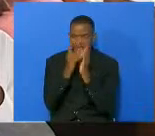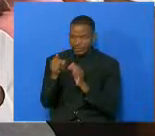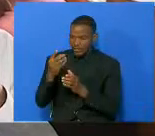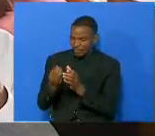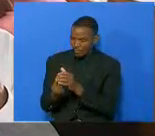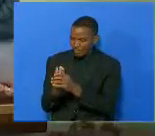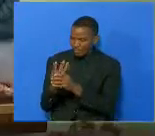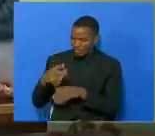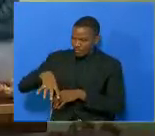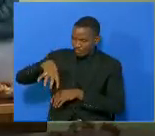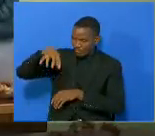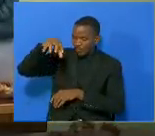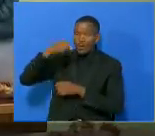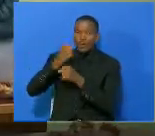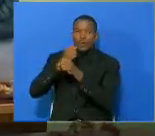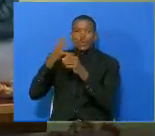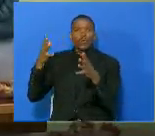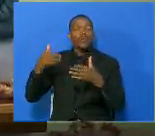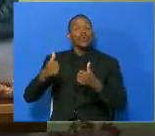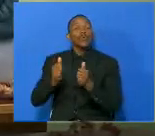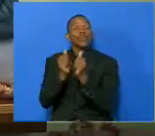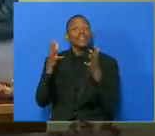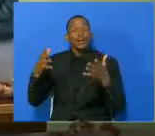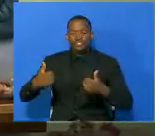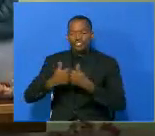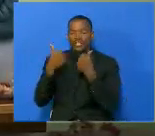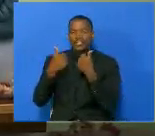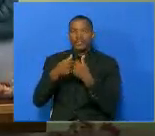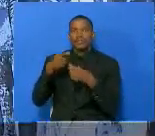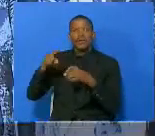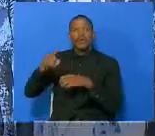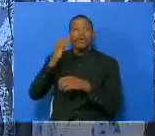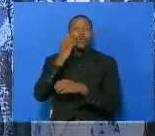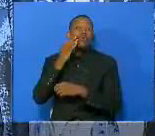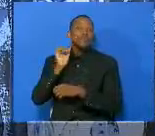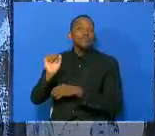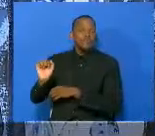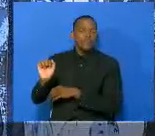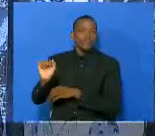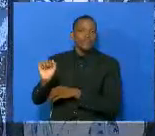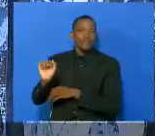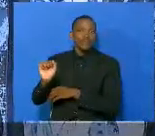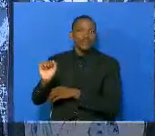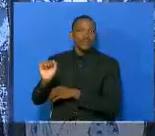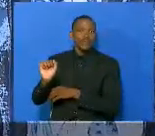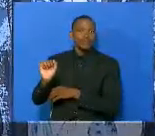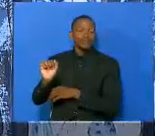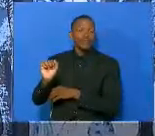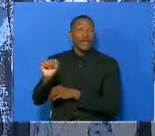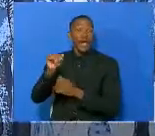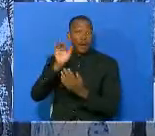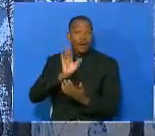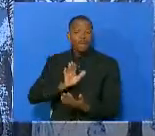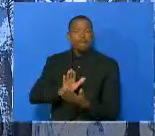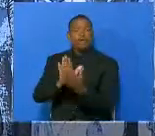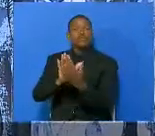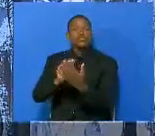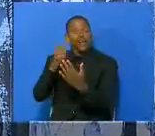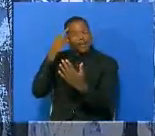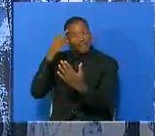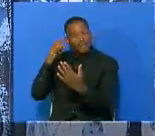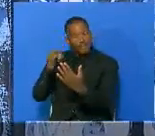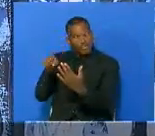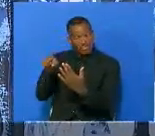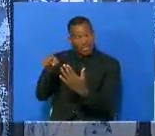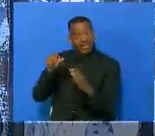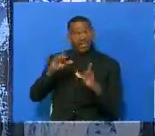ba sa kgorelediwe ke seemo sa itsholelo e e reketang ya malapa a bone. The proposal ya this council was the one that